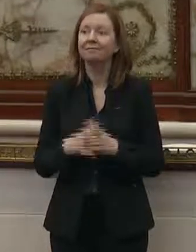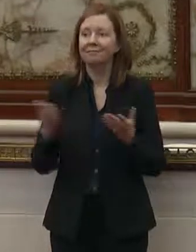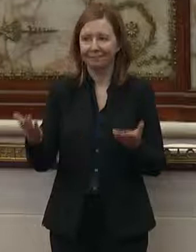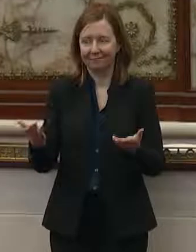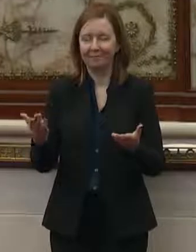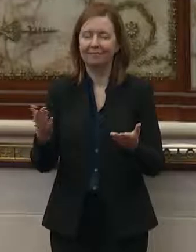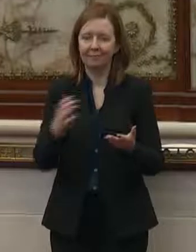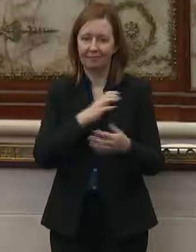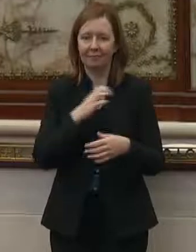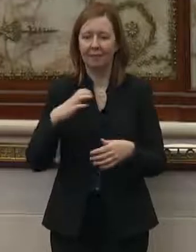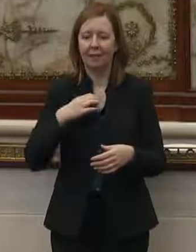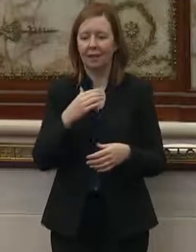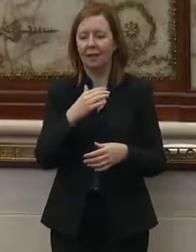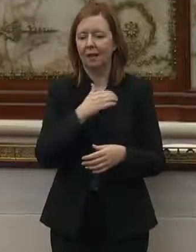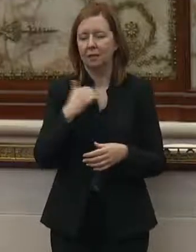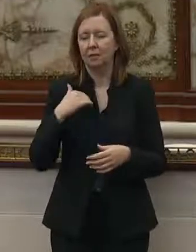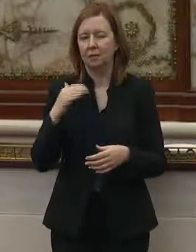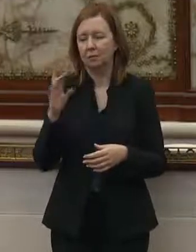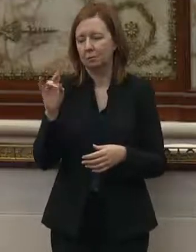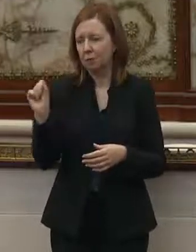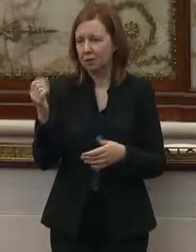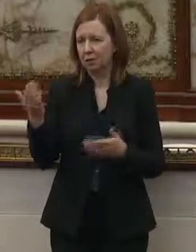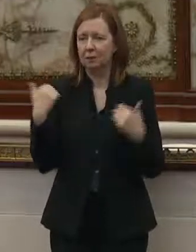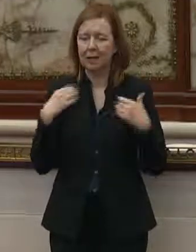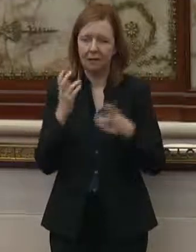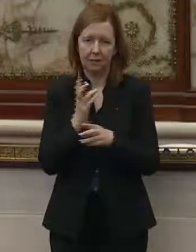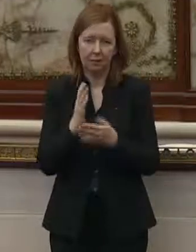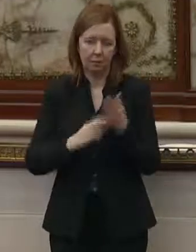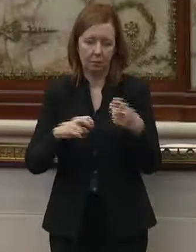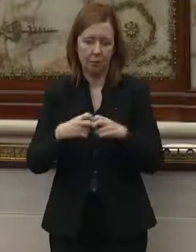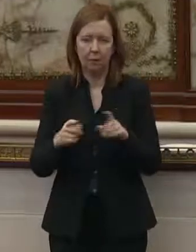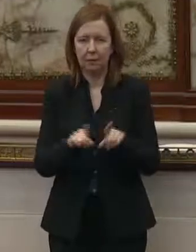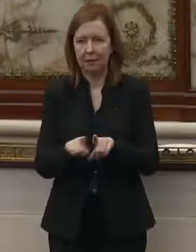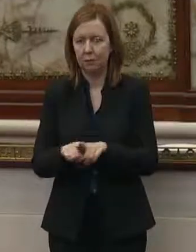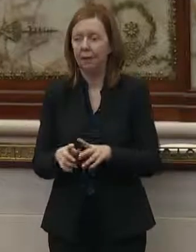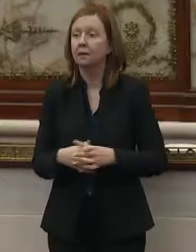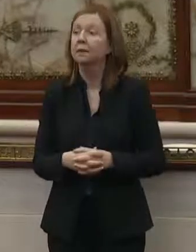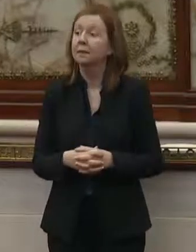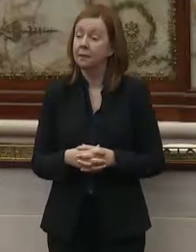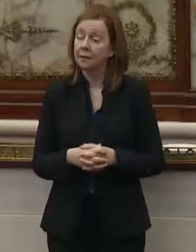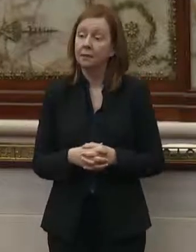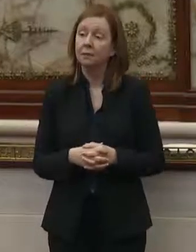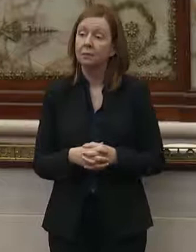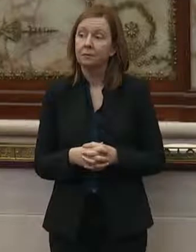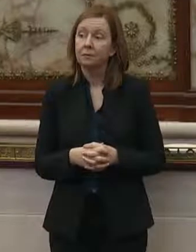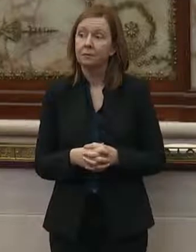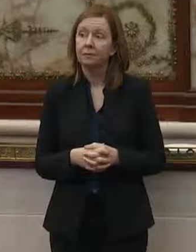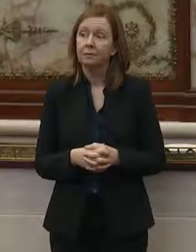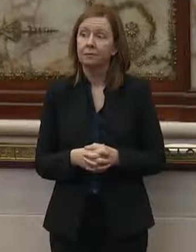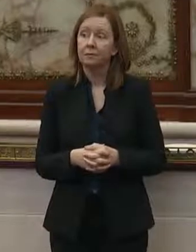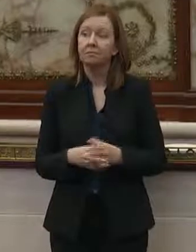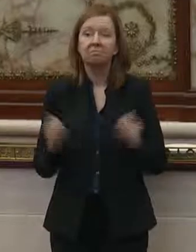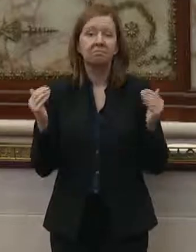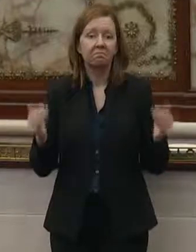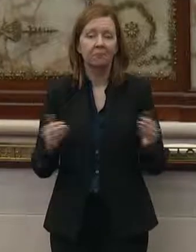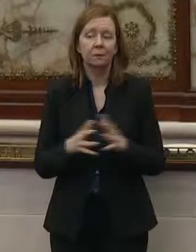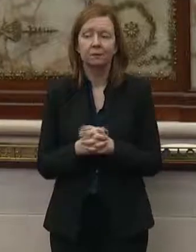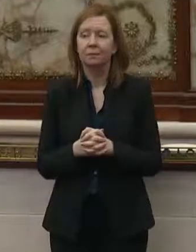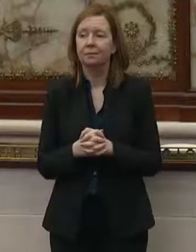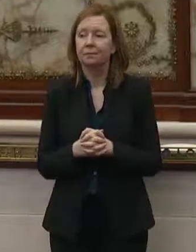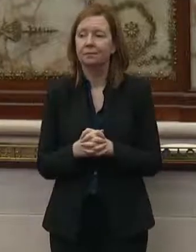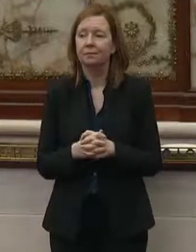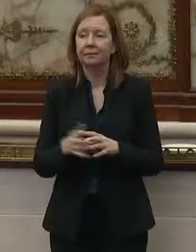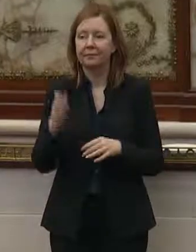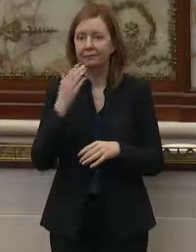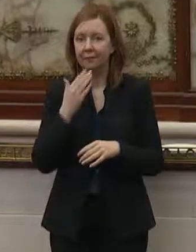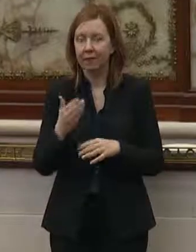Here's Councilwoman Brooks. I think she was having some difficulty as well. So let us proceed.